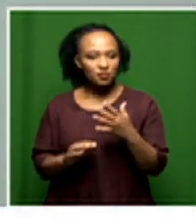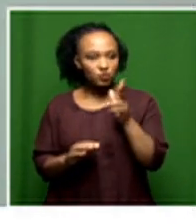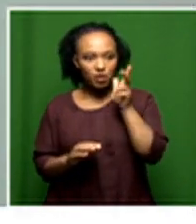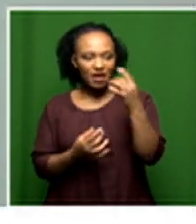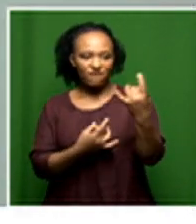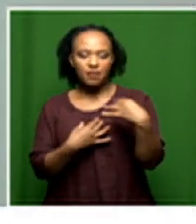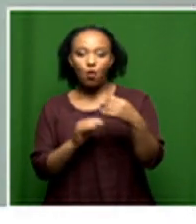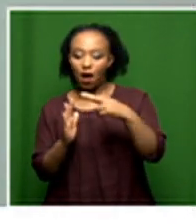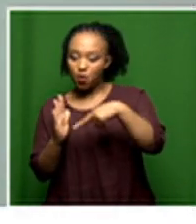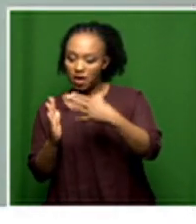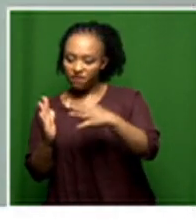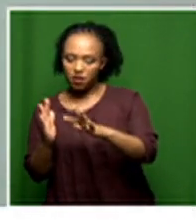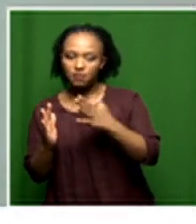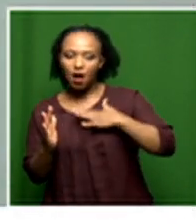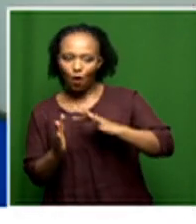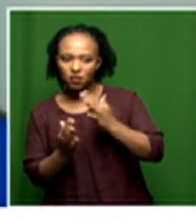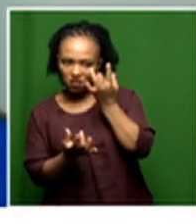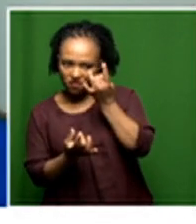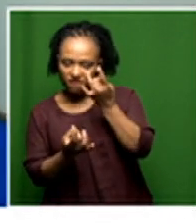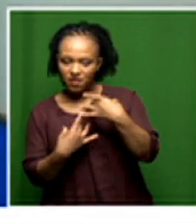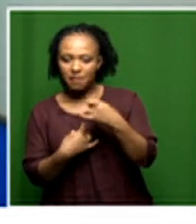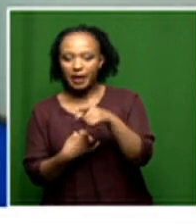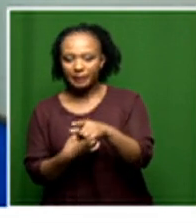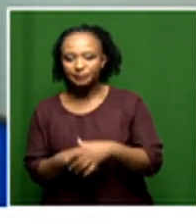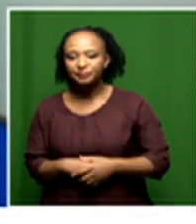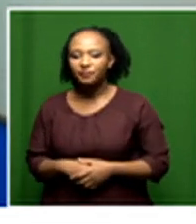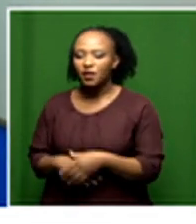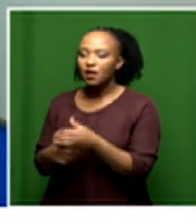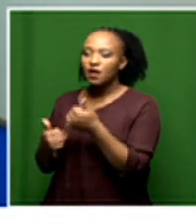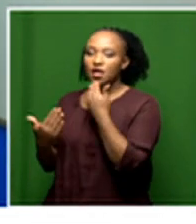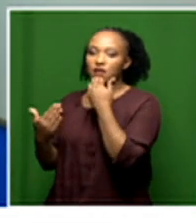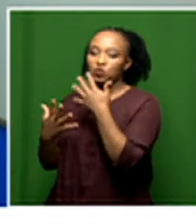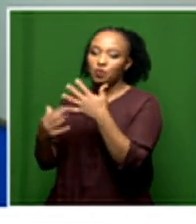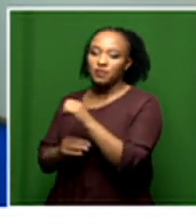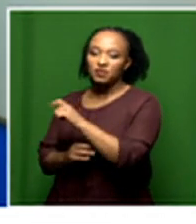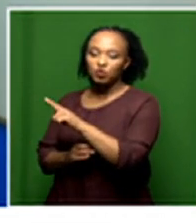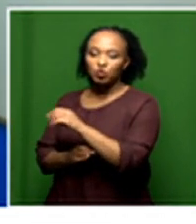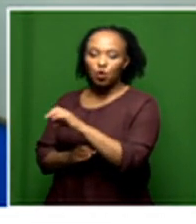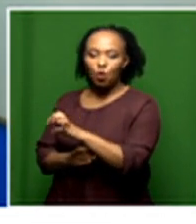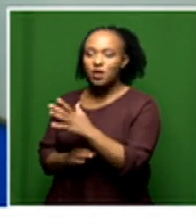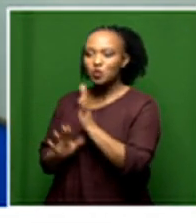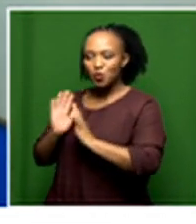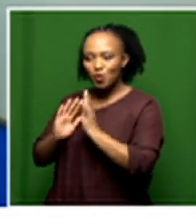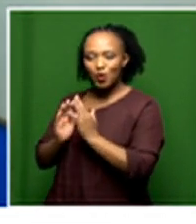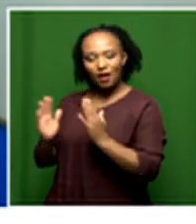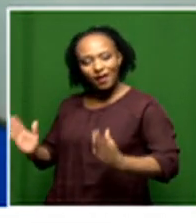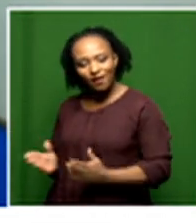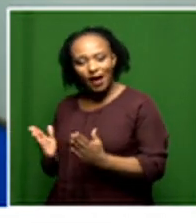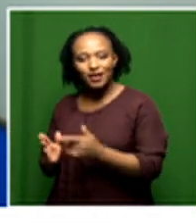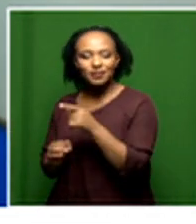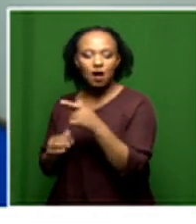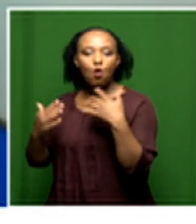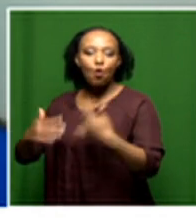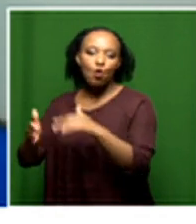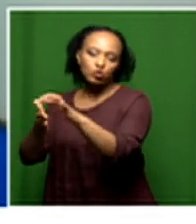from the readers. So it is an absolute must-read, and thank you so much, Zoe, for giving us, words of inspiration, because your story